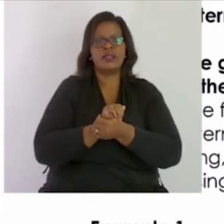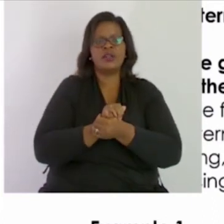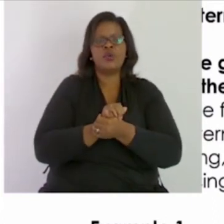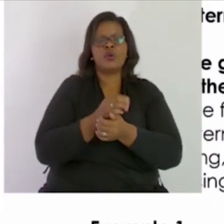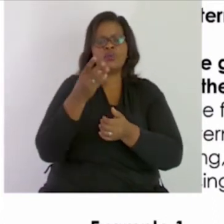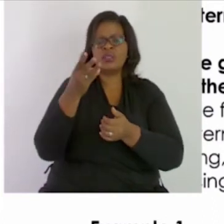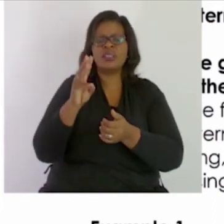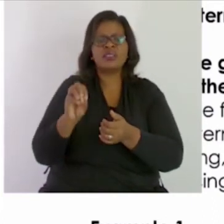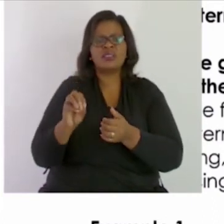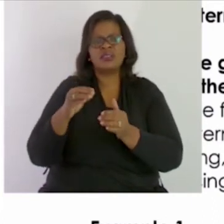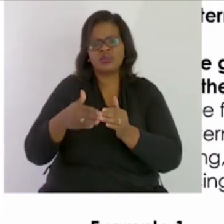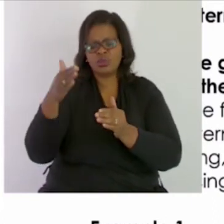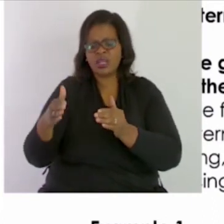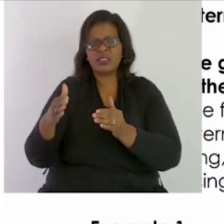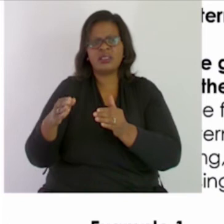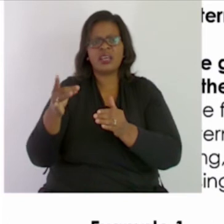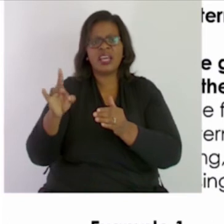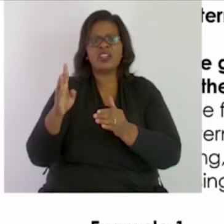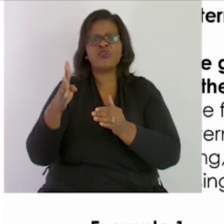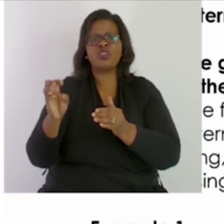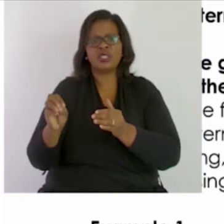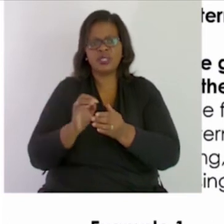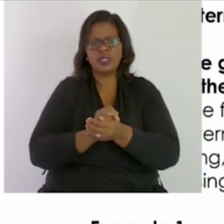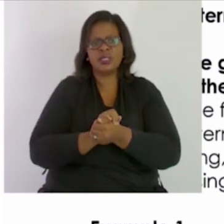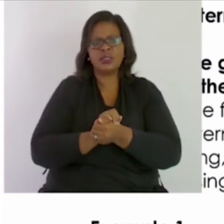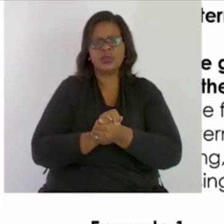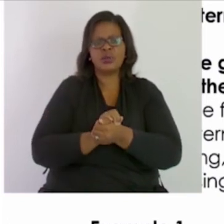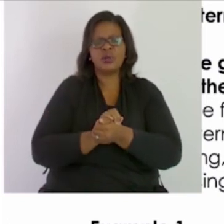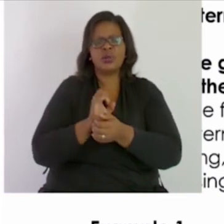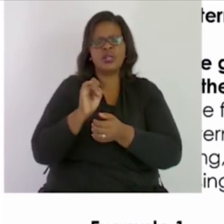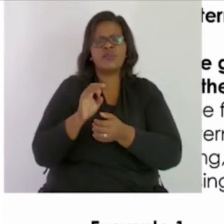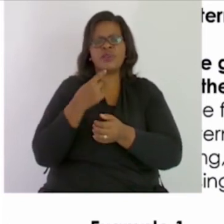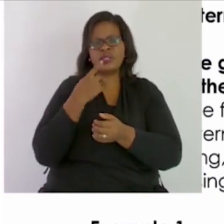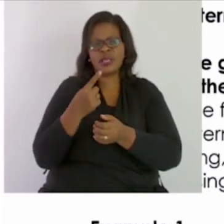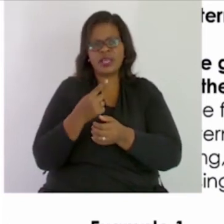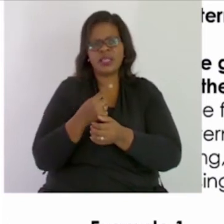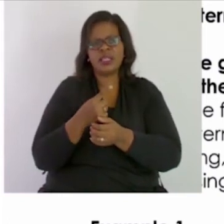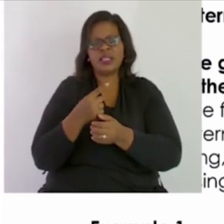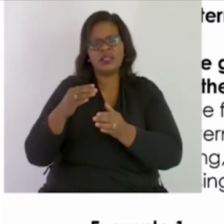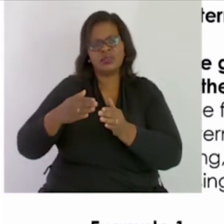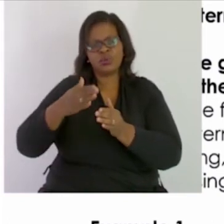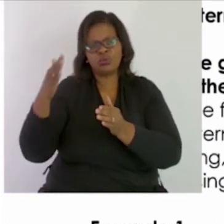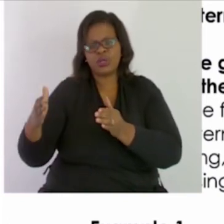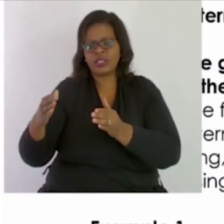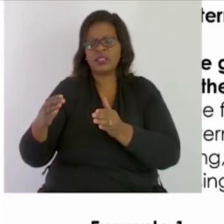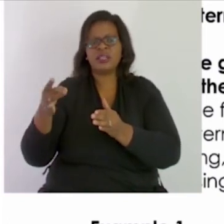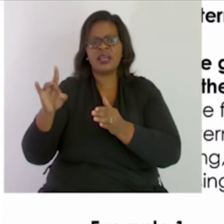having 40. So if you say 8 minus 60, we are going to get 20. So it